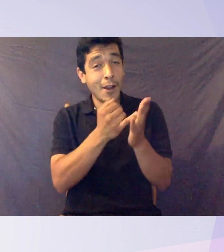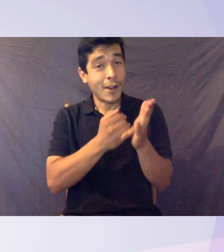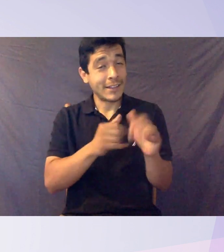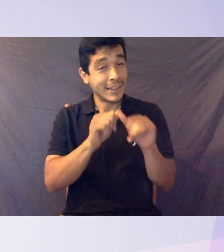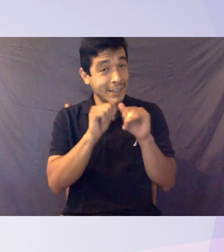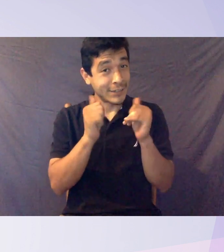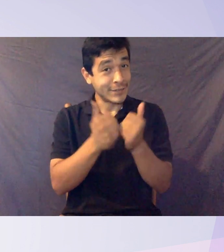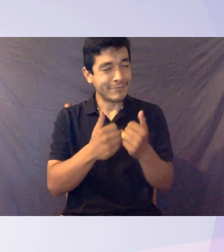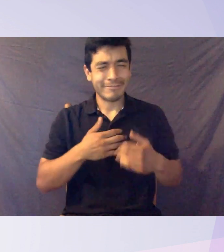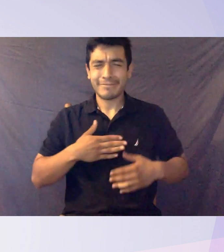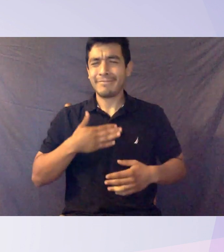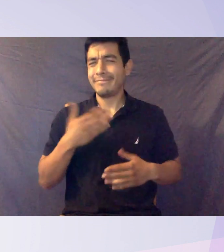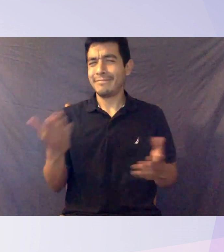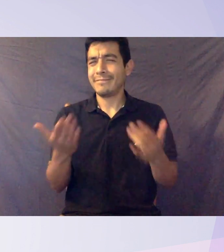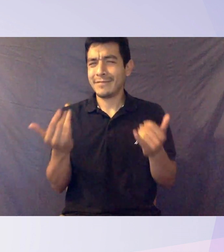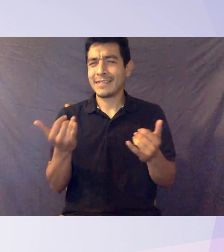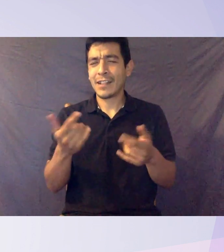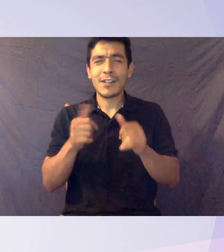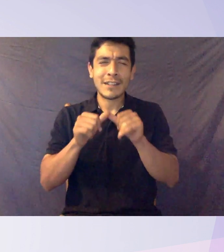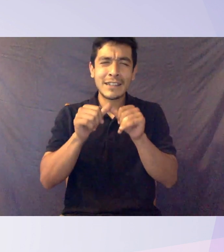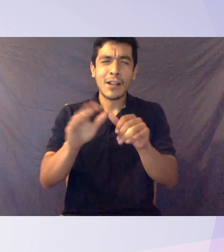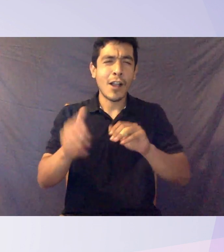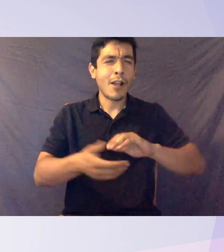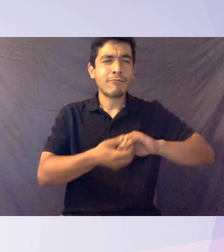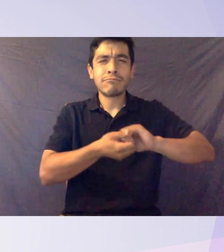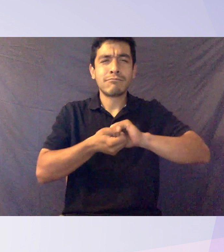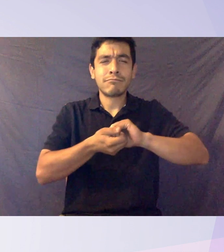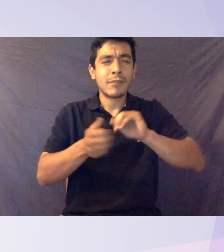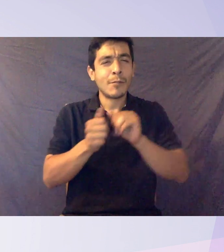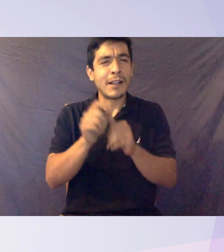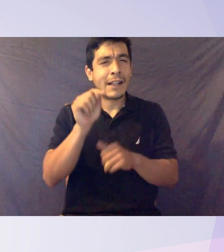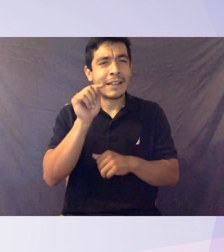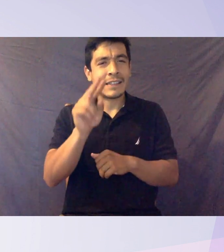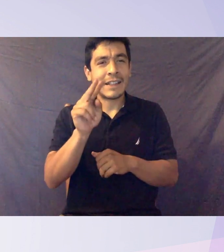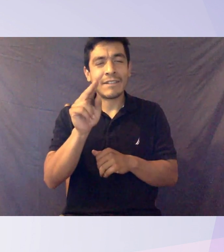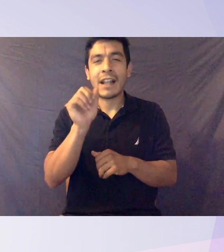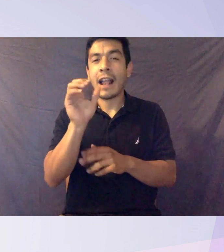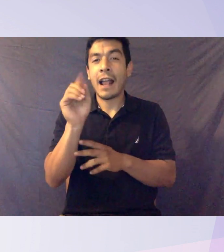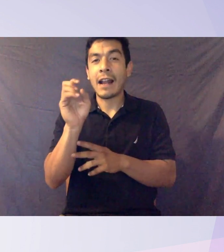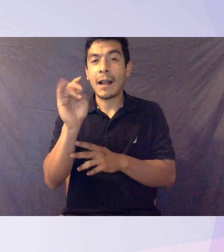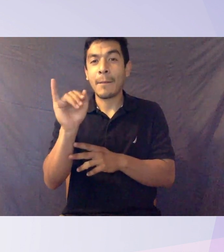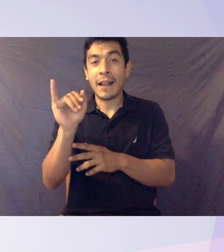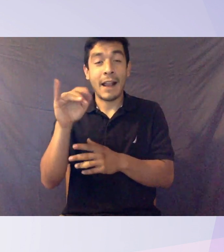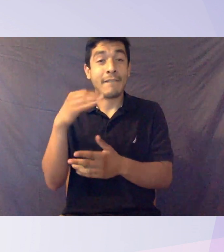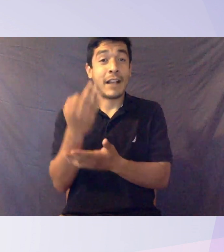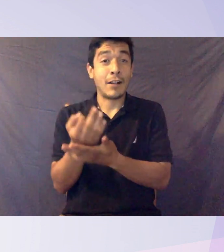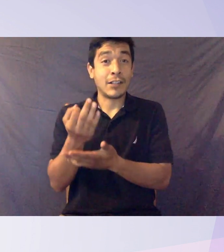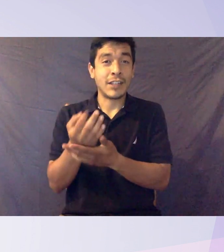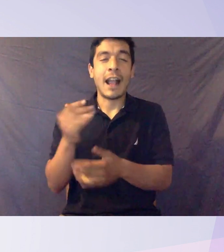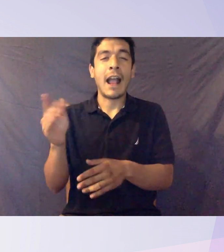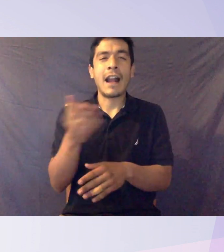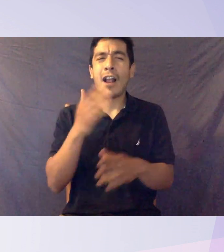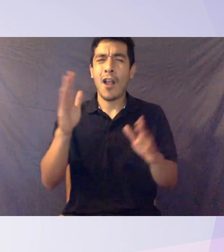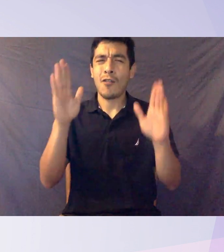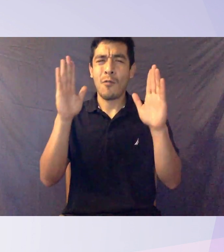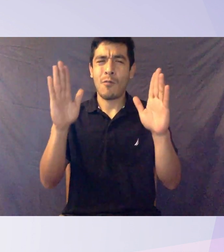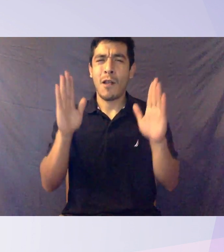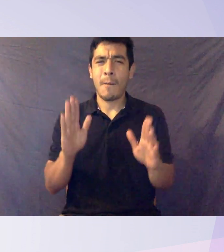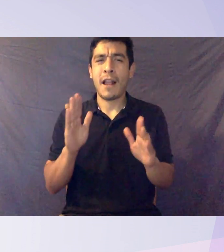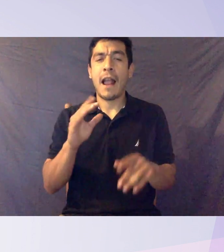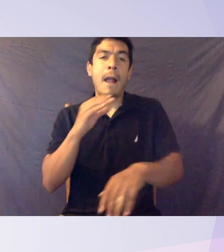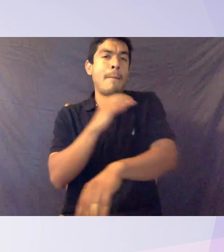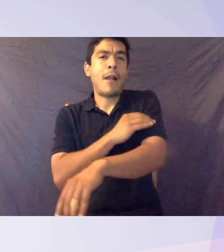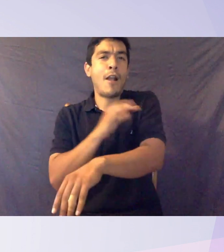continue our partnership with the Television Academy Foundation and this incredible Power of TV program. A big thank you to